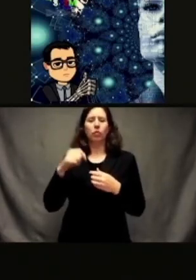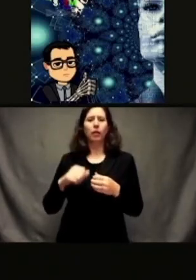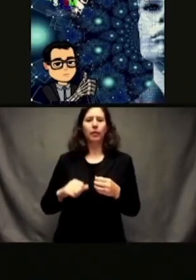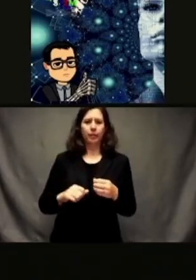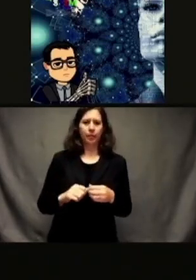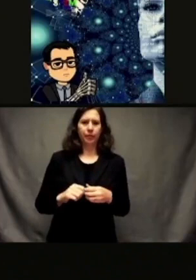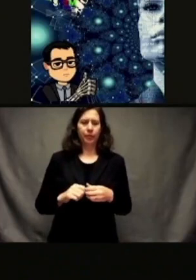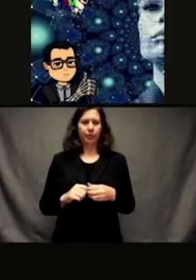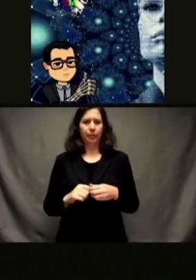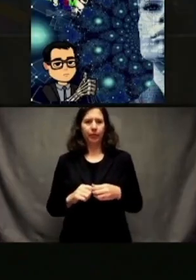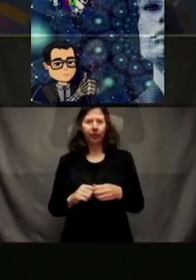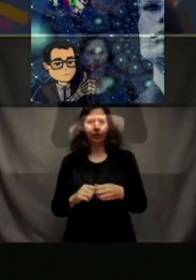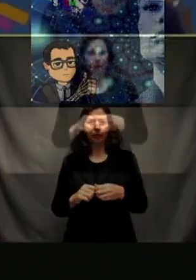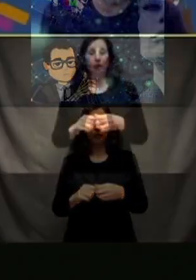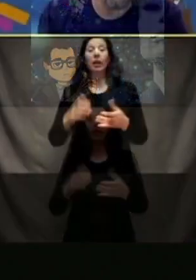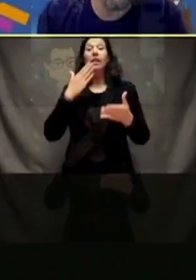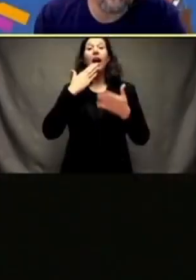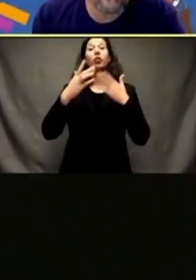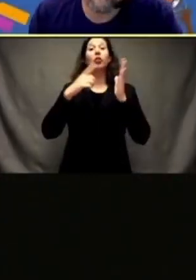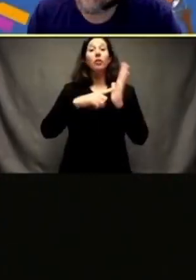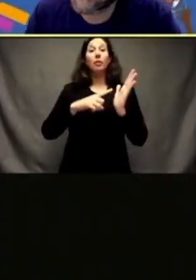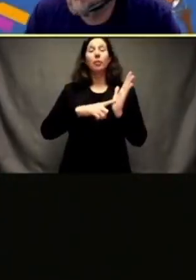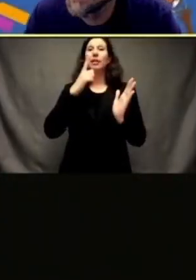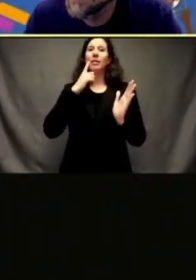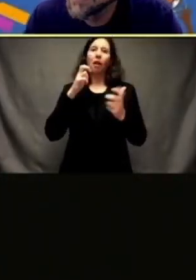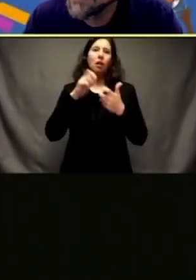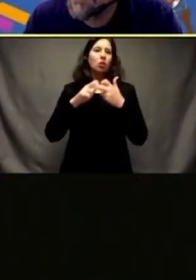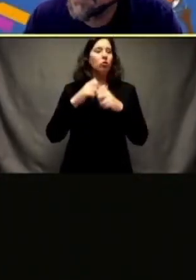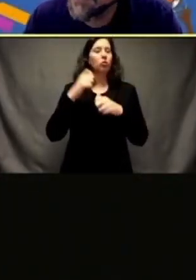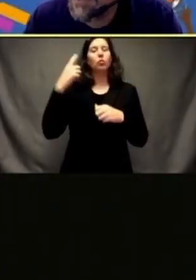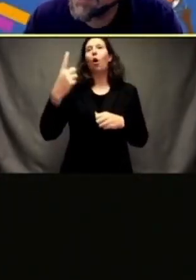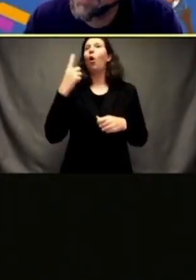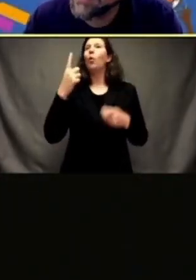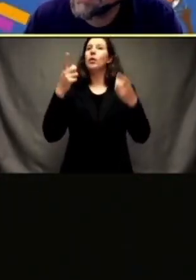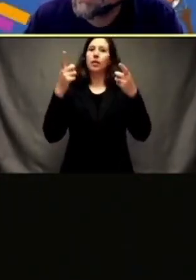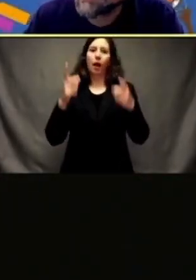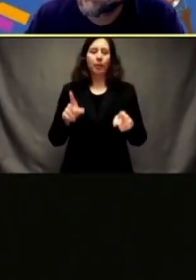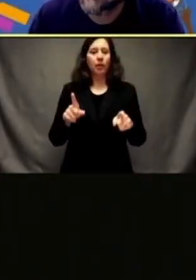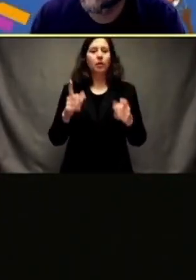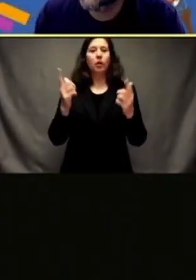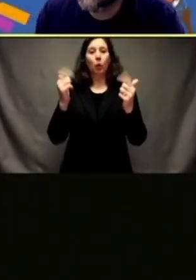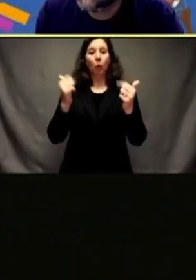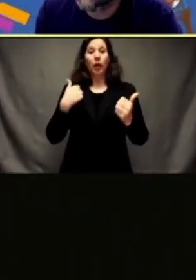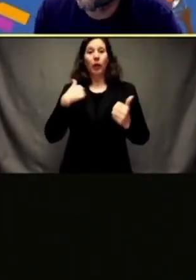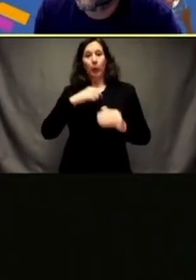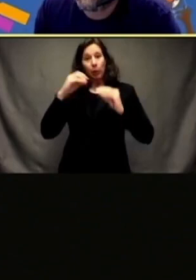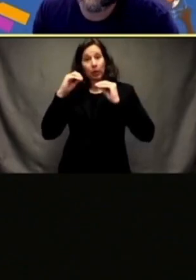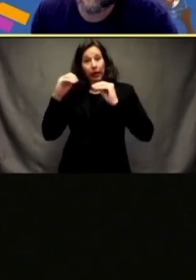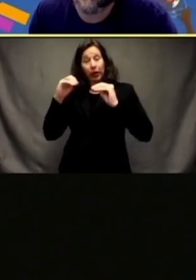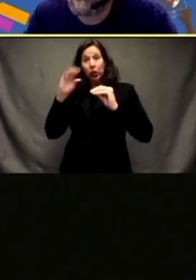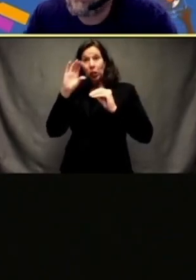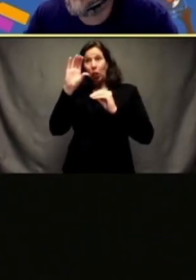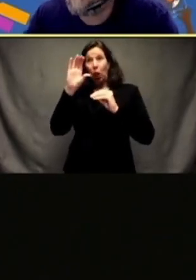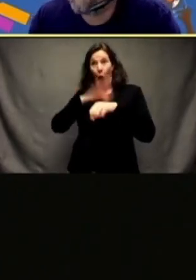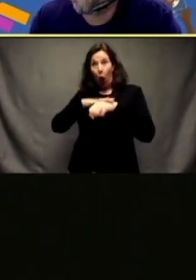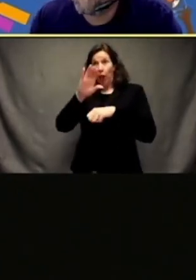Hey, that's a good example because that issue always happens when we are teaching in Zoom and we